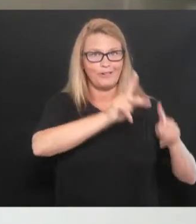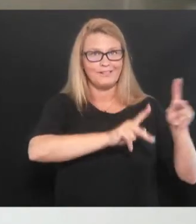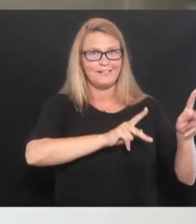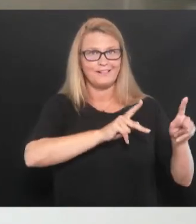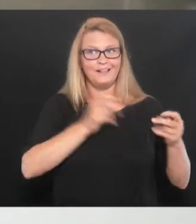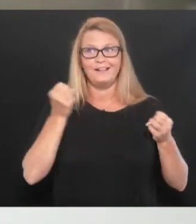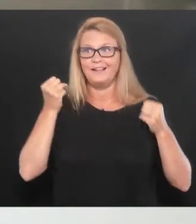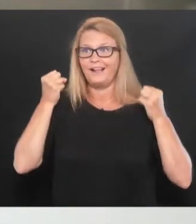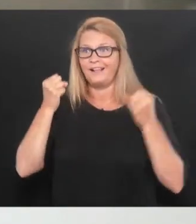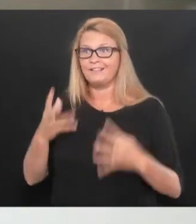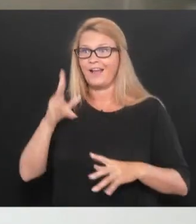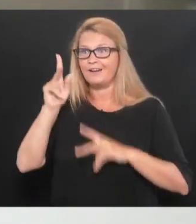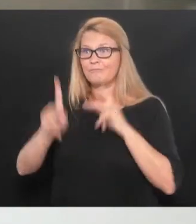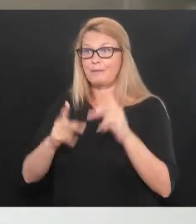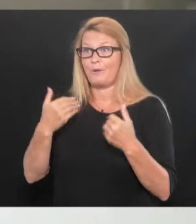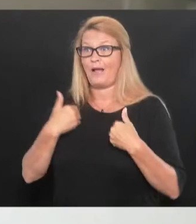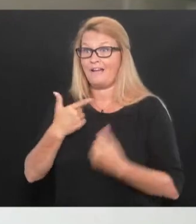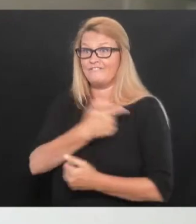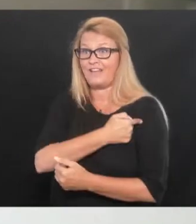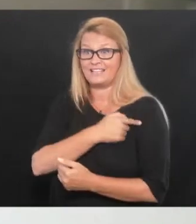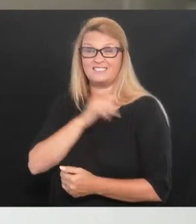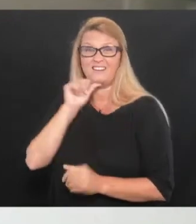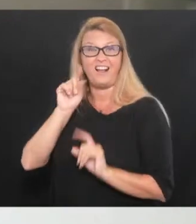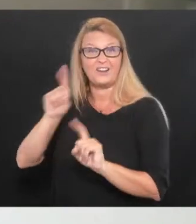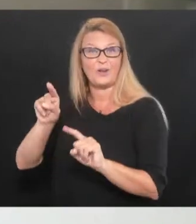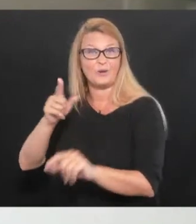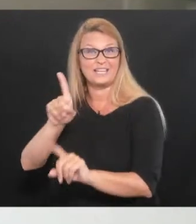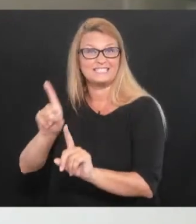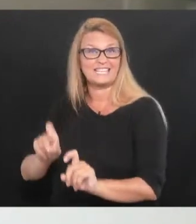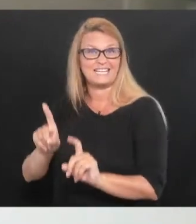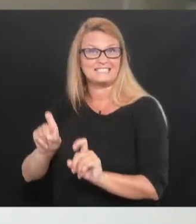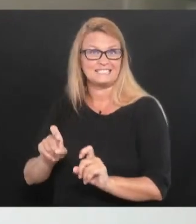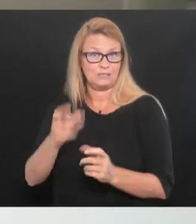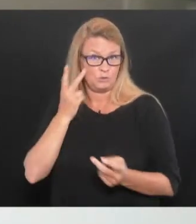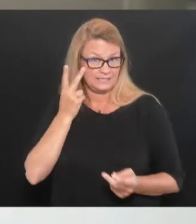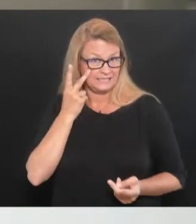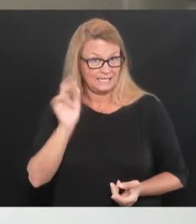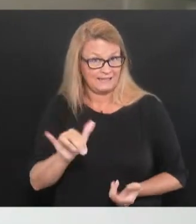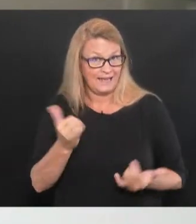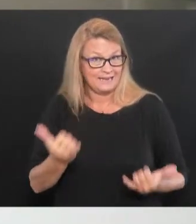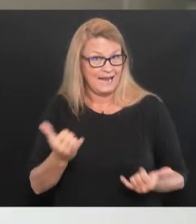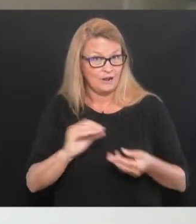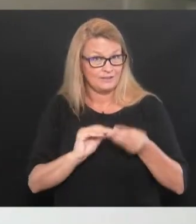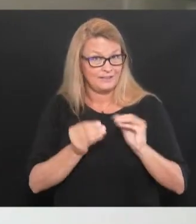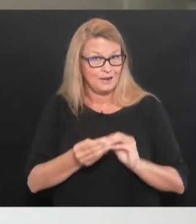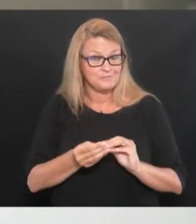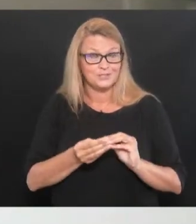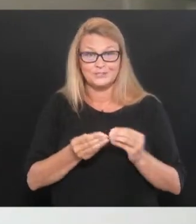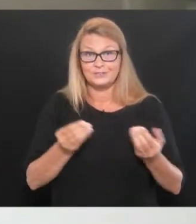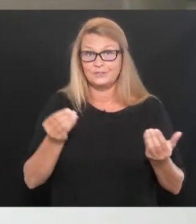that are vaccinated now aren't getting tested anymore. So, is that kind of what we're seeing in the numbers, or are you